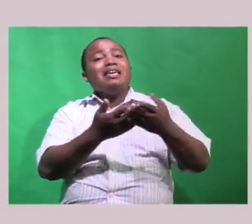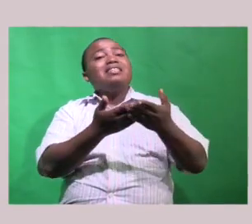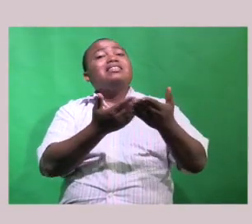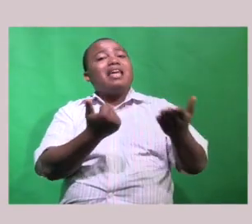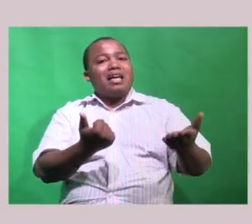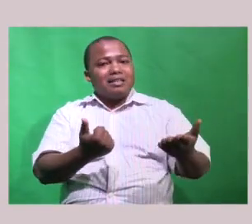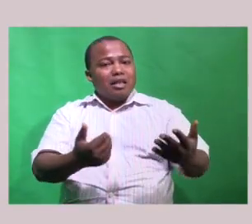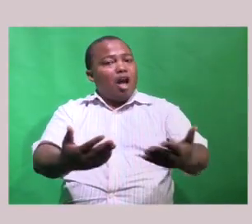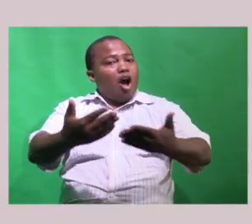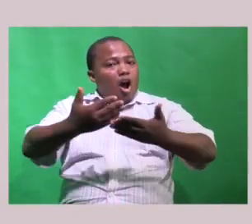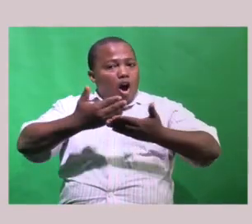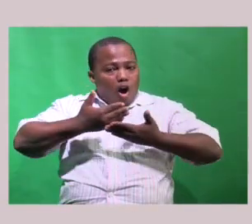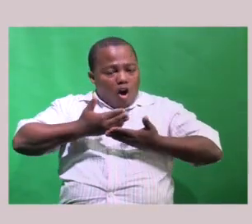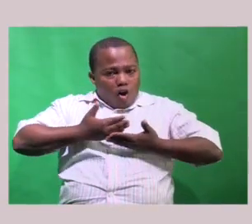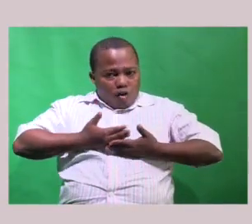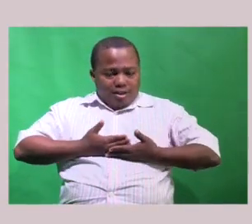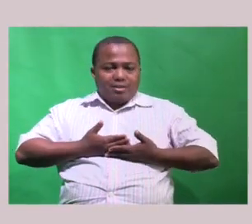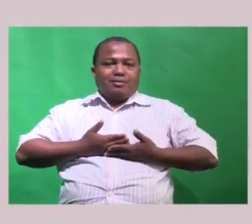owing